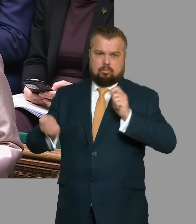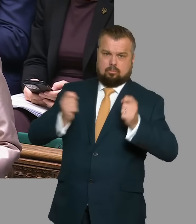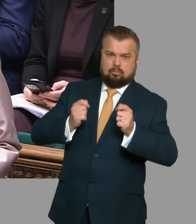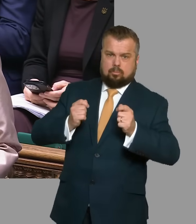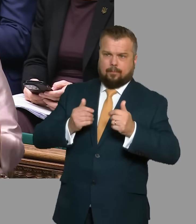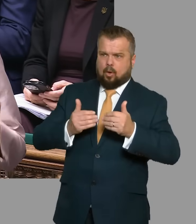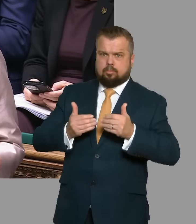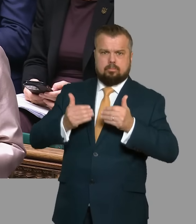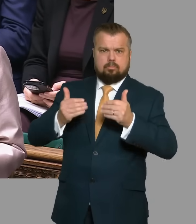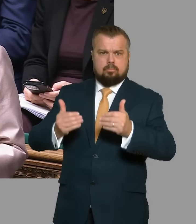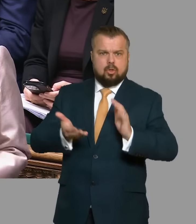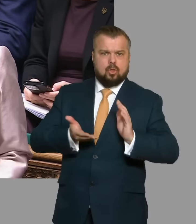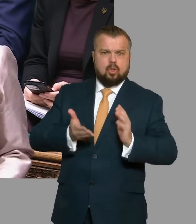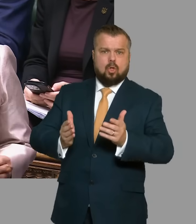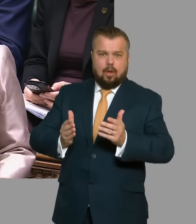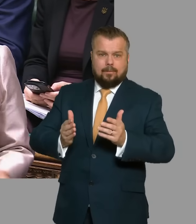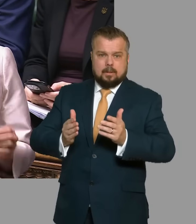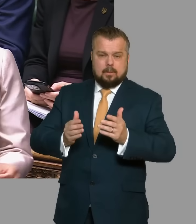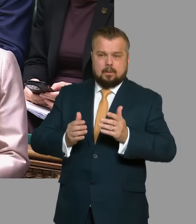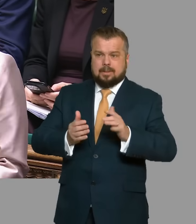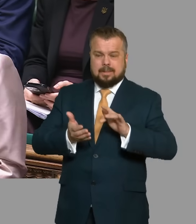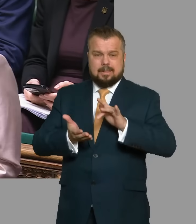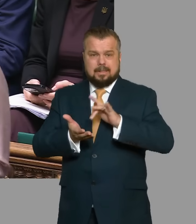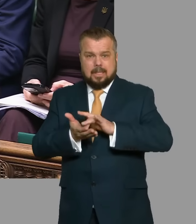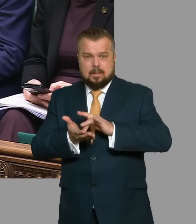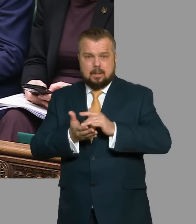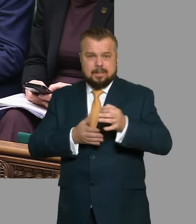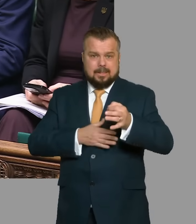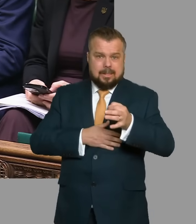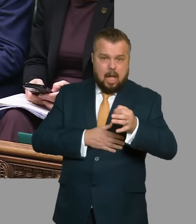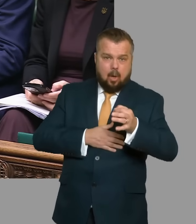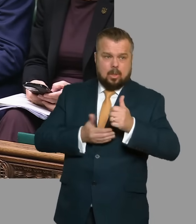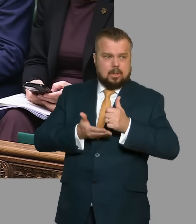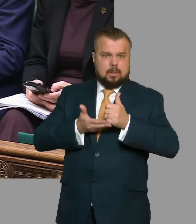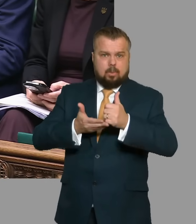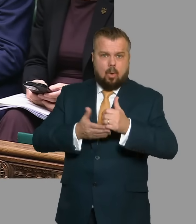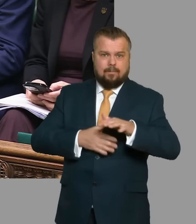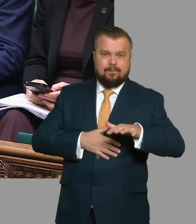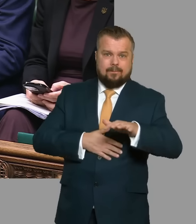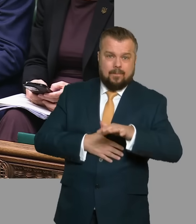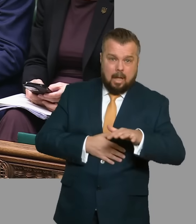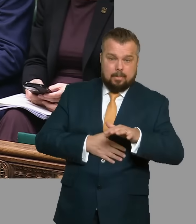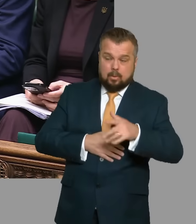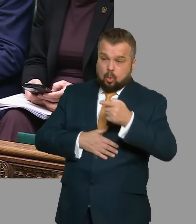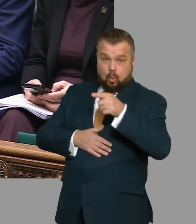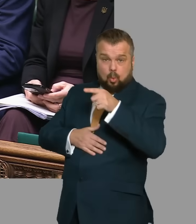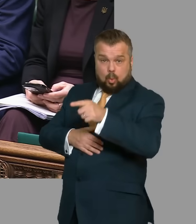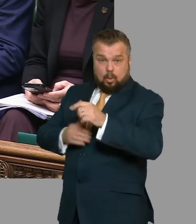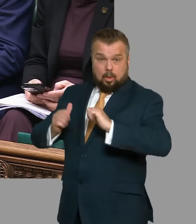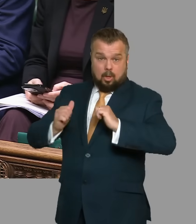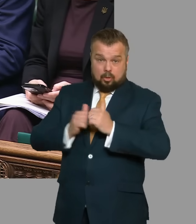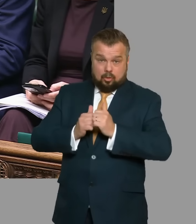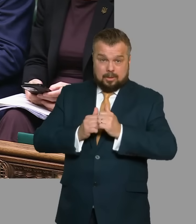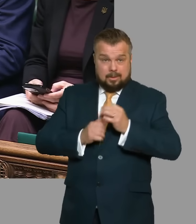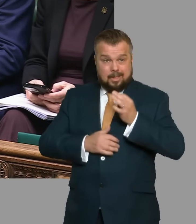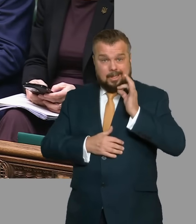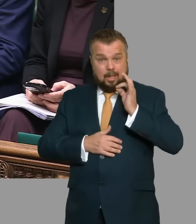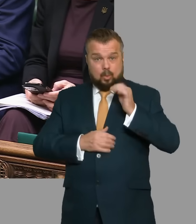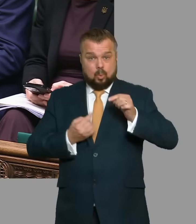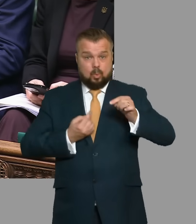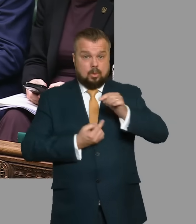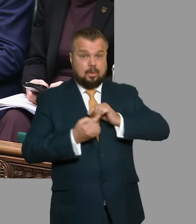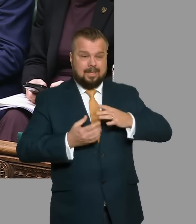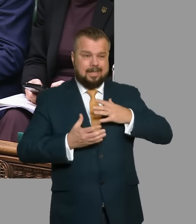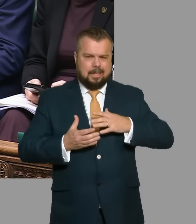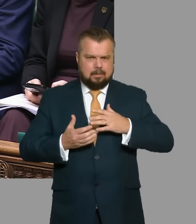funding certainty to deliver, not short-term protest politics that put services at risk? And will he